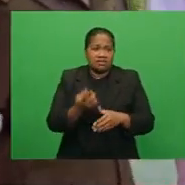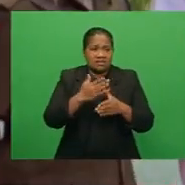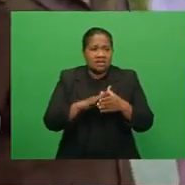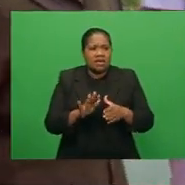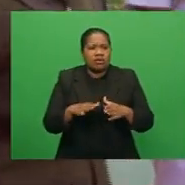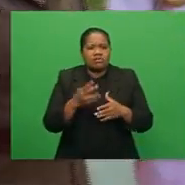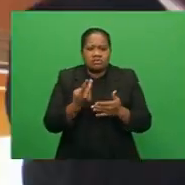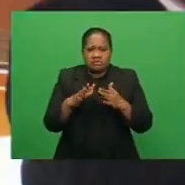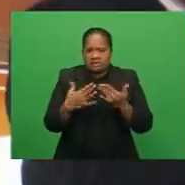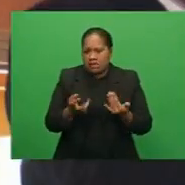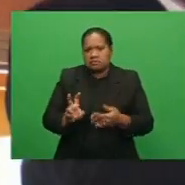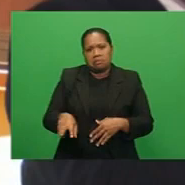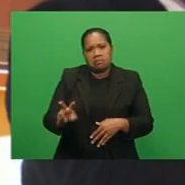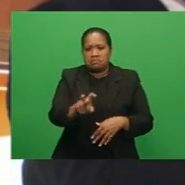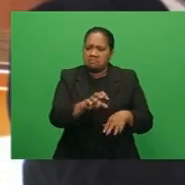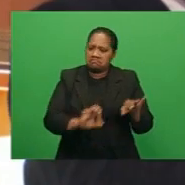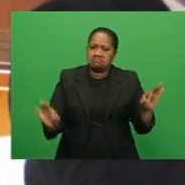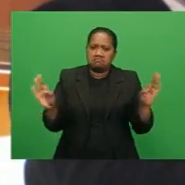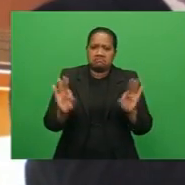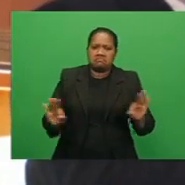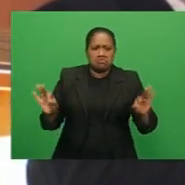has changed for them.